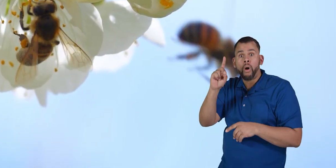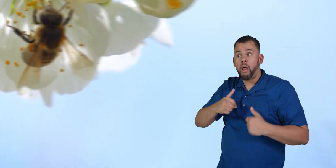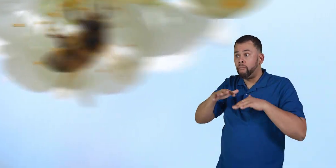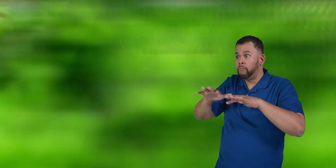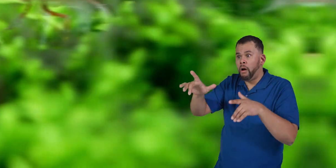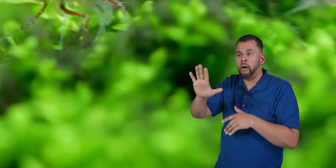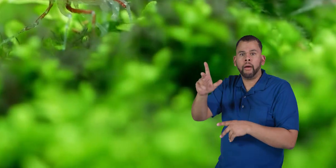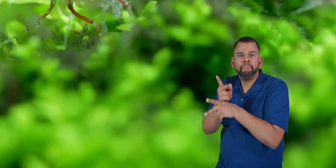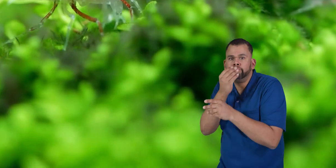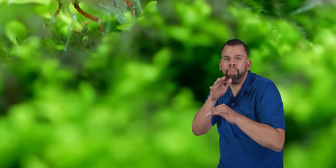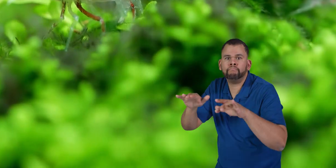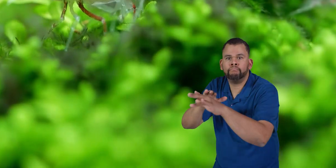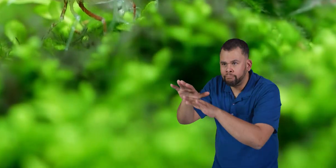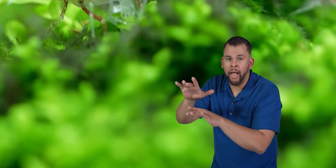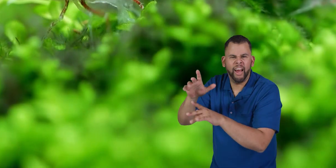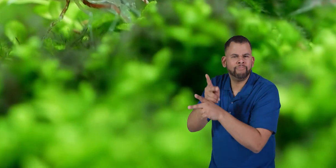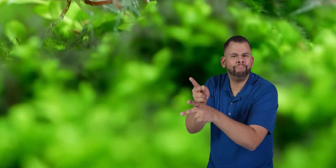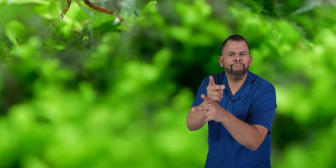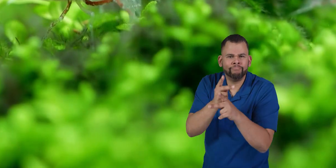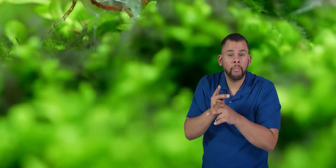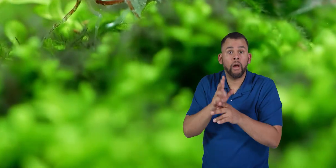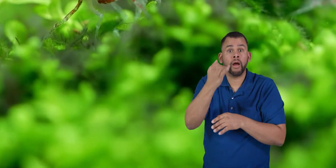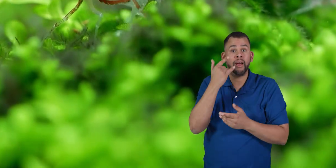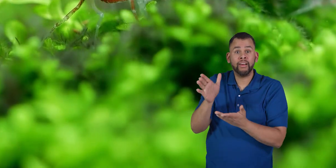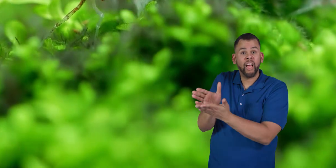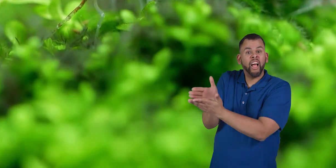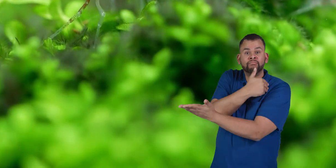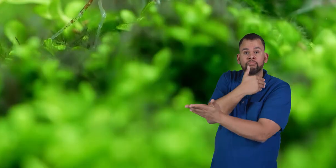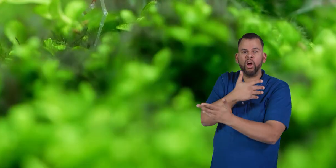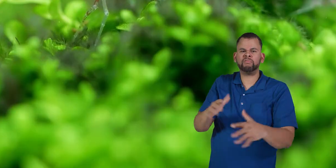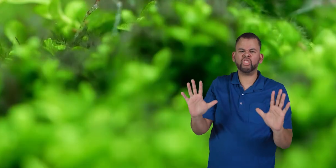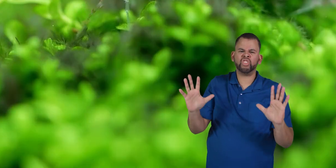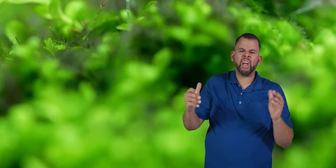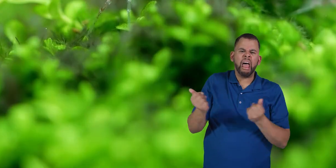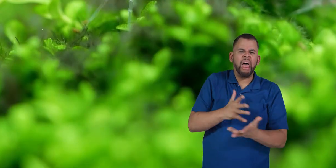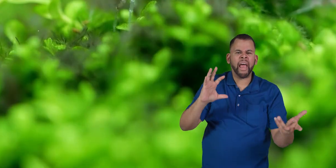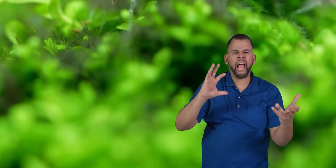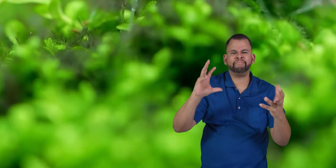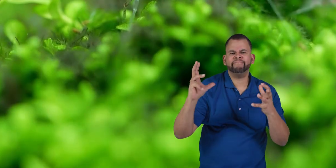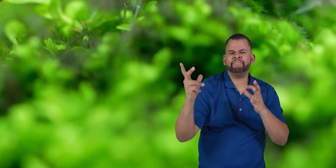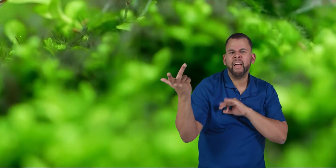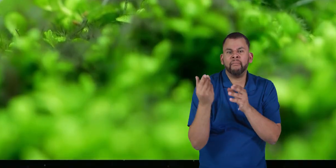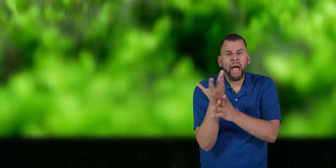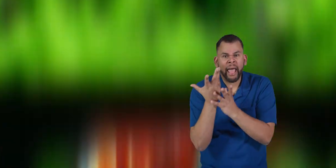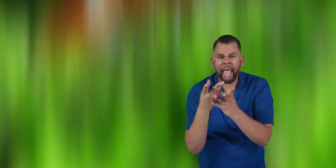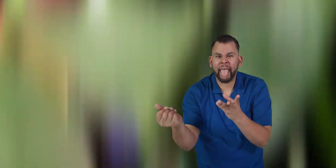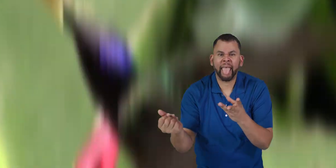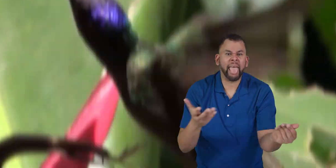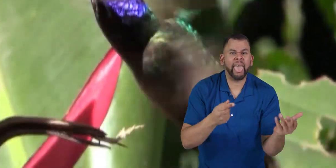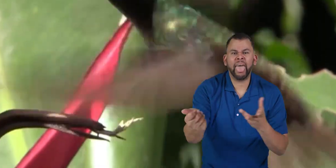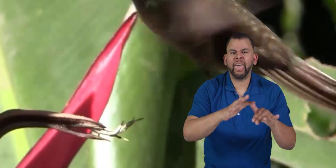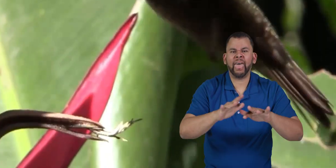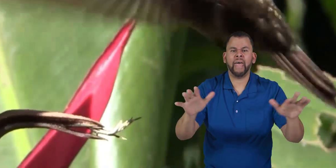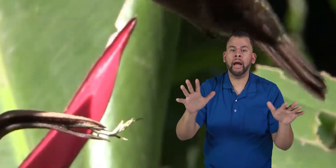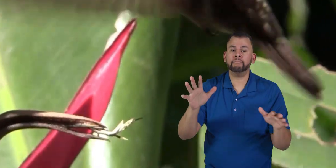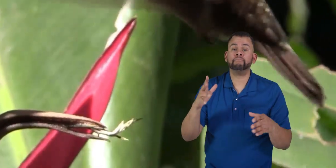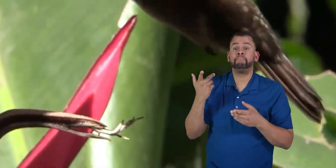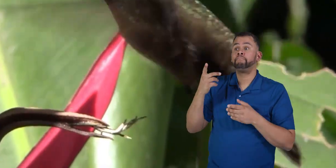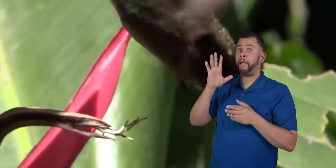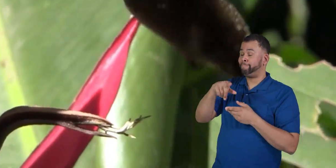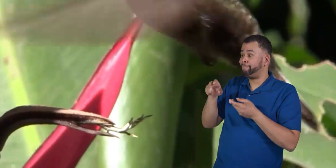diets without pollinators there might not be enough young plants to keep everything going but